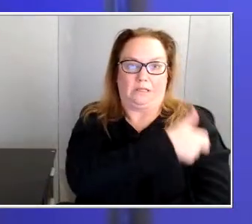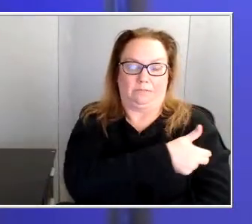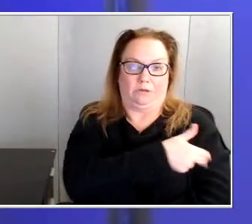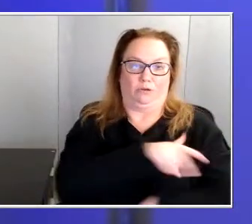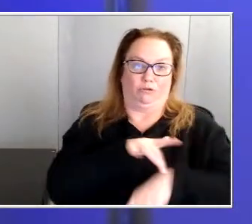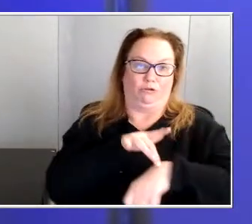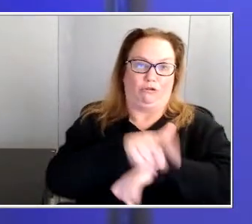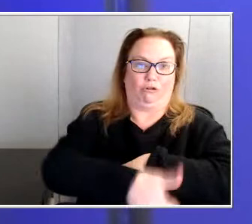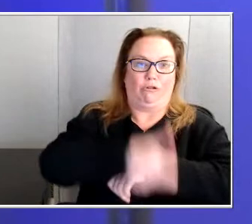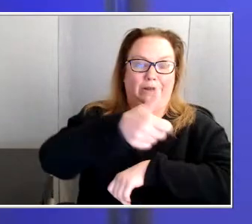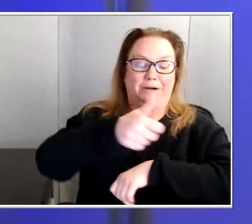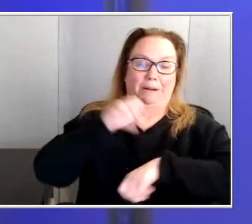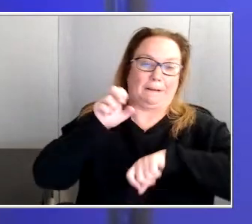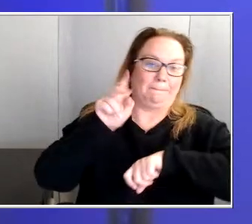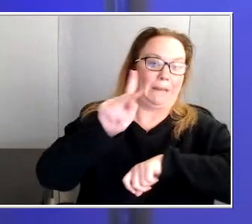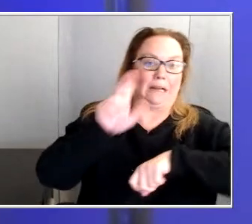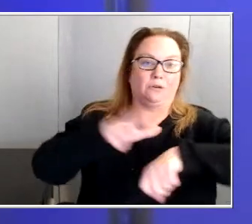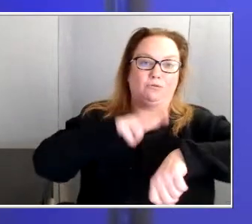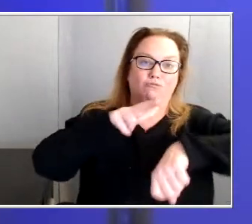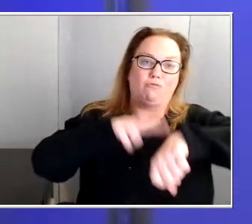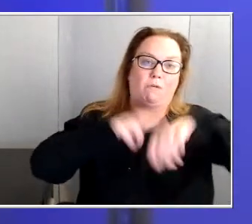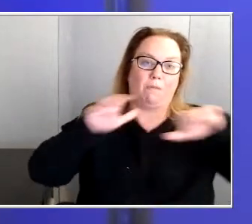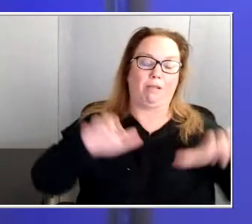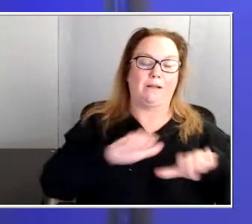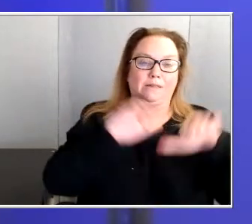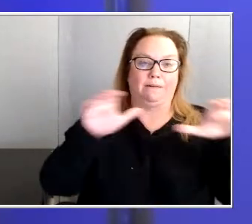their normal activities sooner